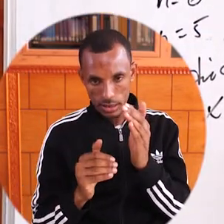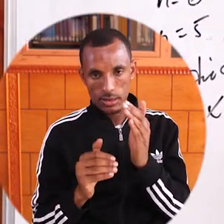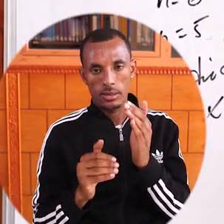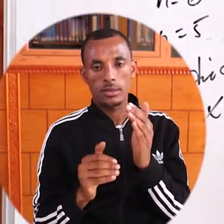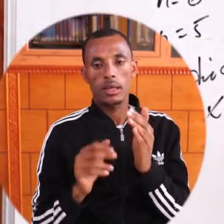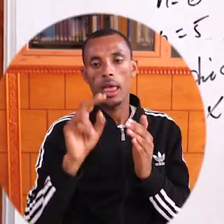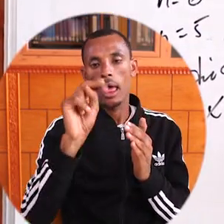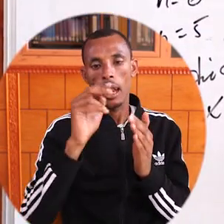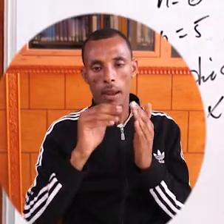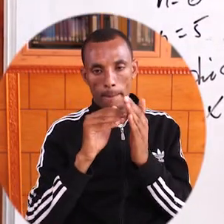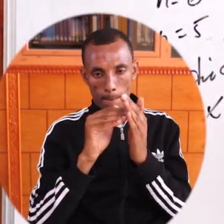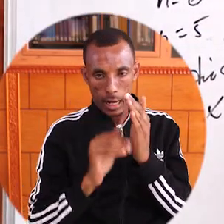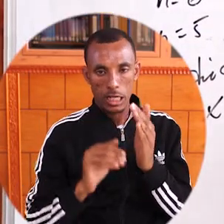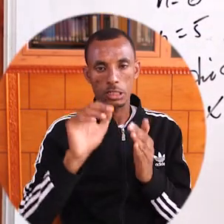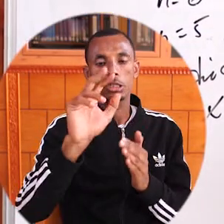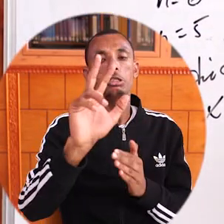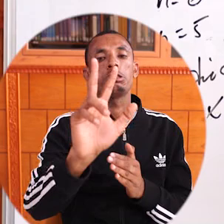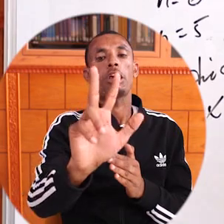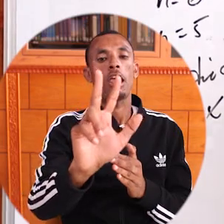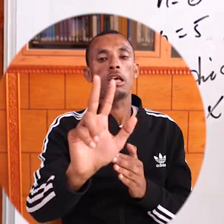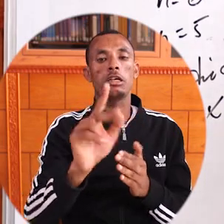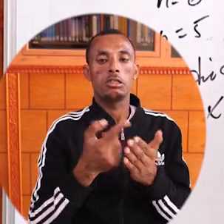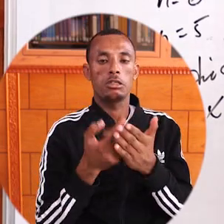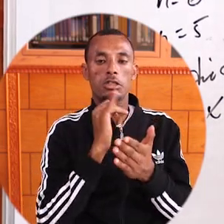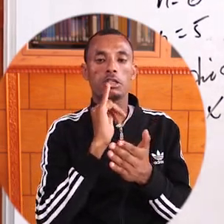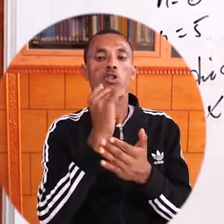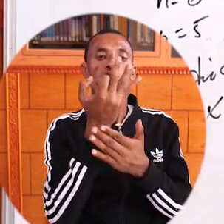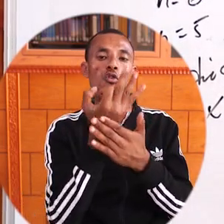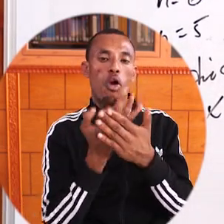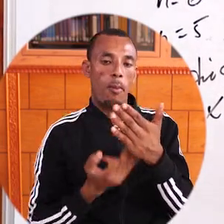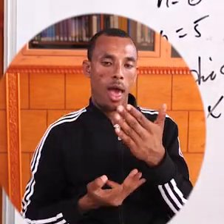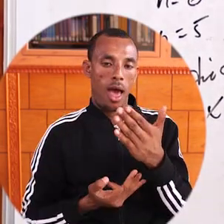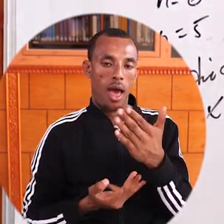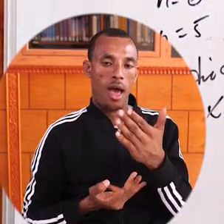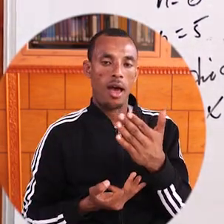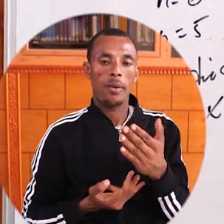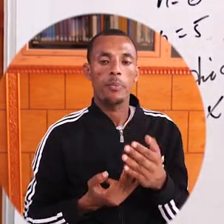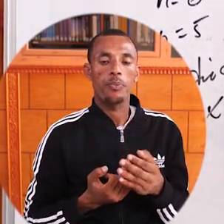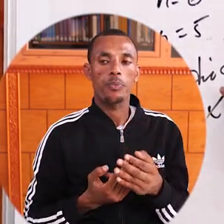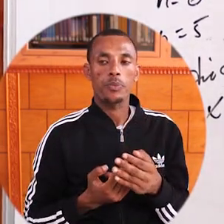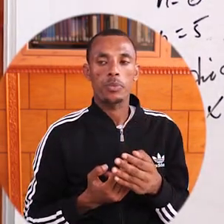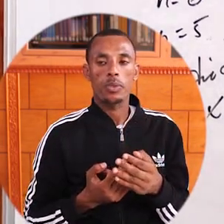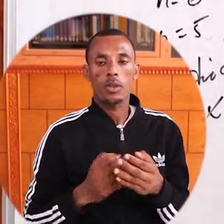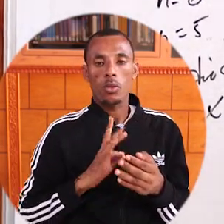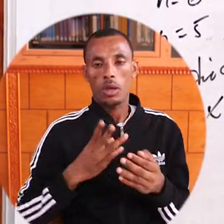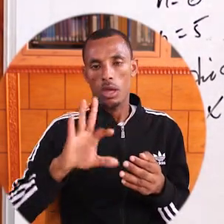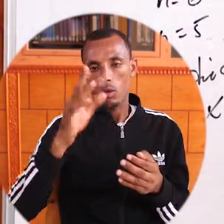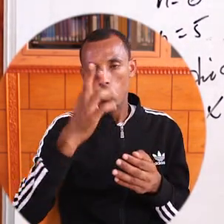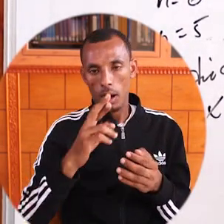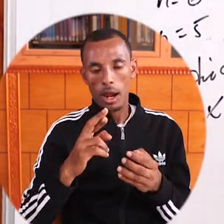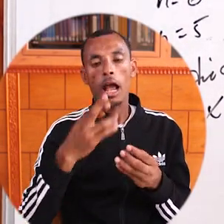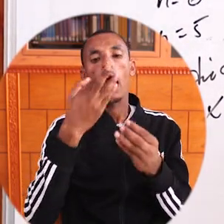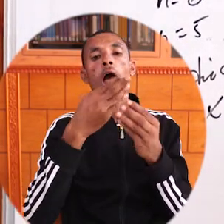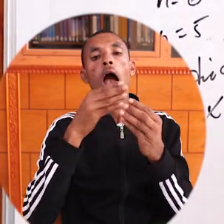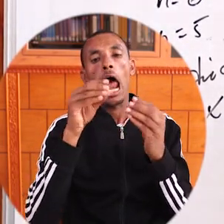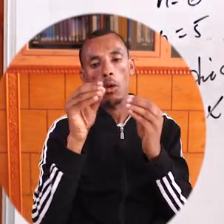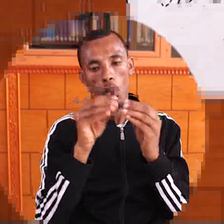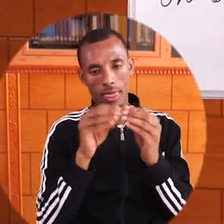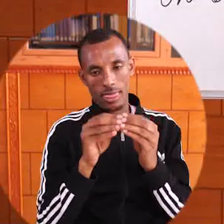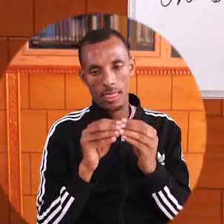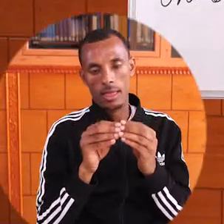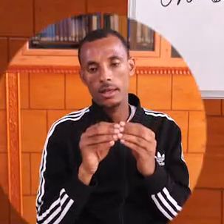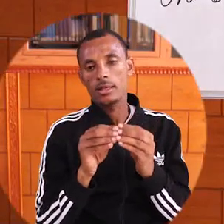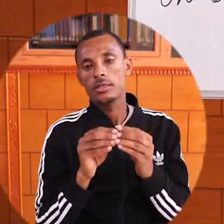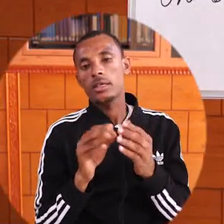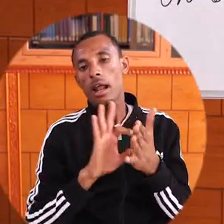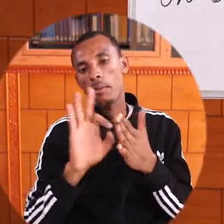n minus 3. This is the formula we get or calculate the number of diagonal from one vertex. So let